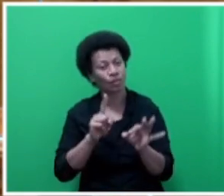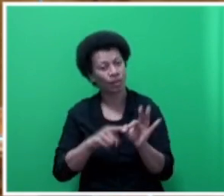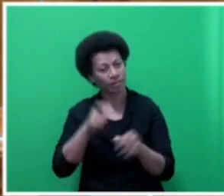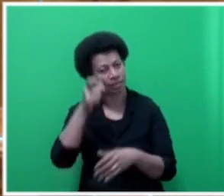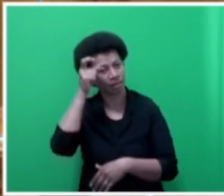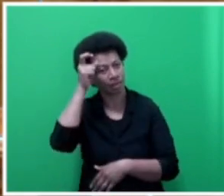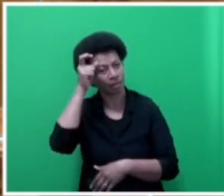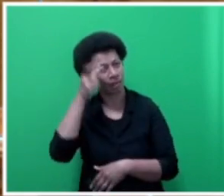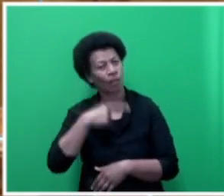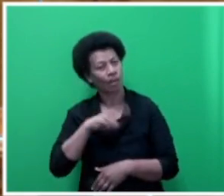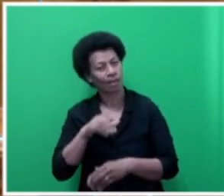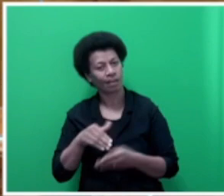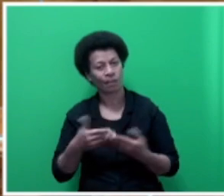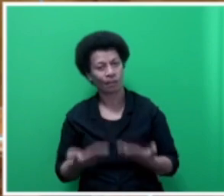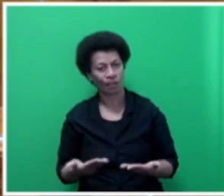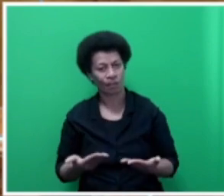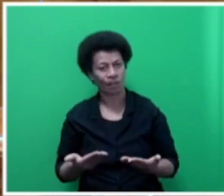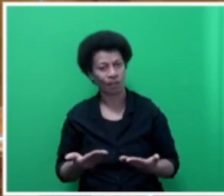why now?